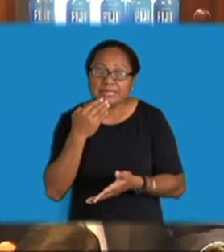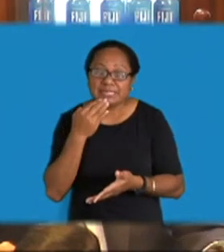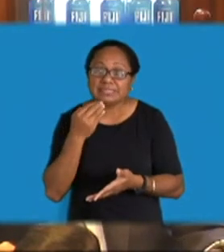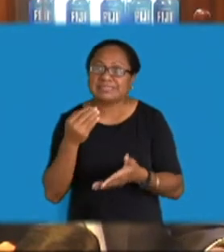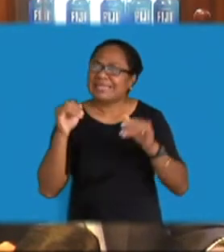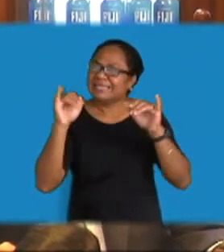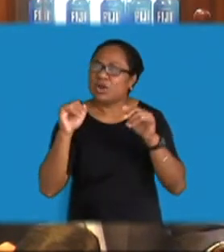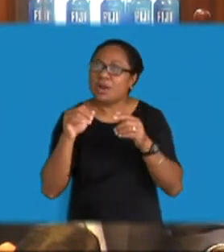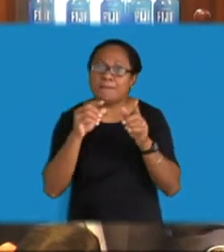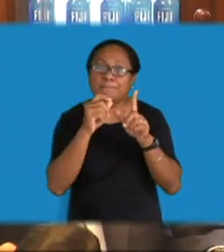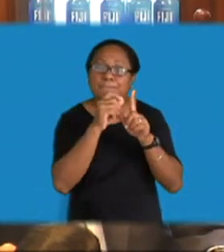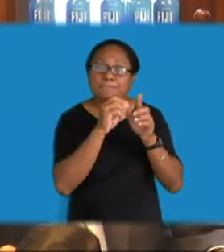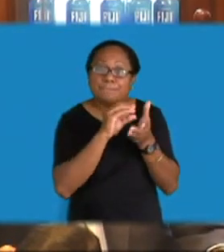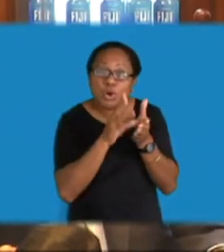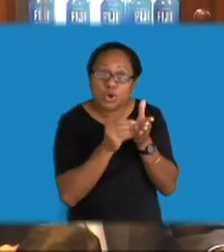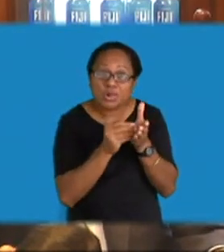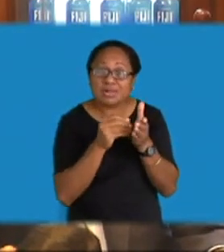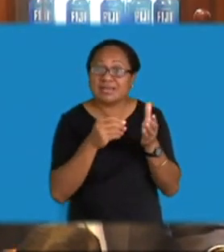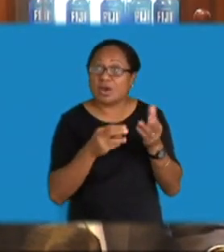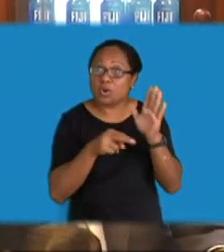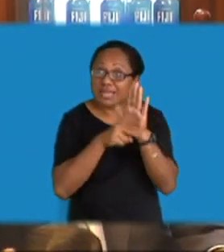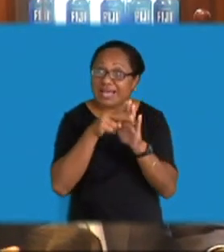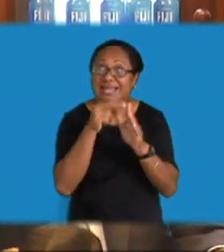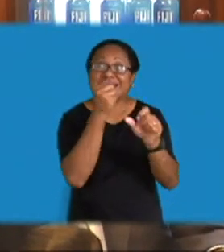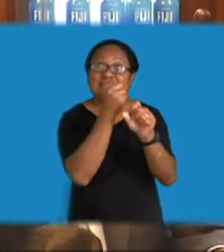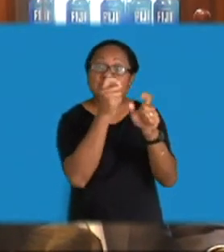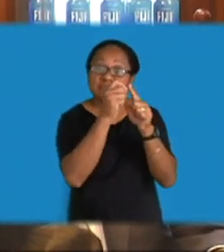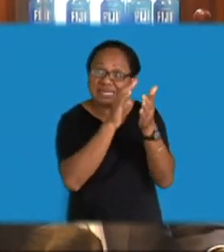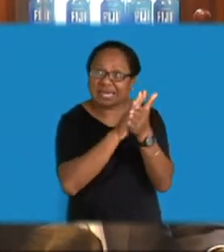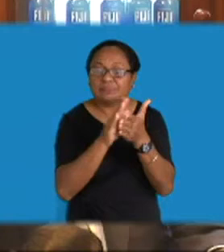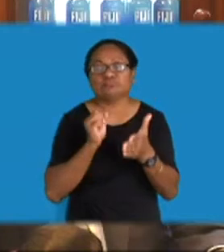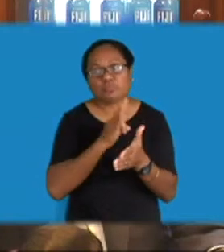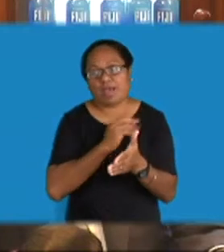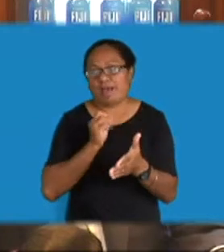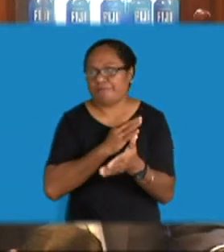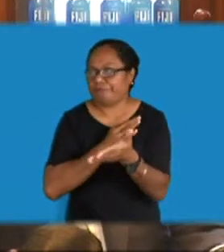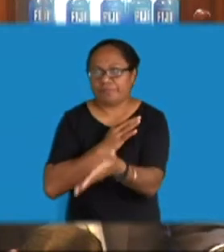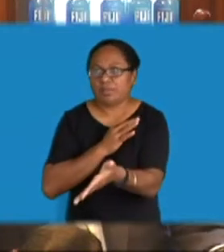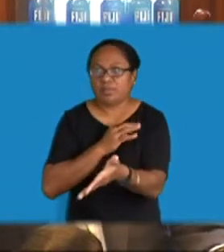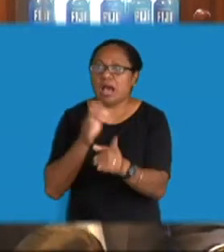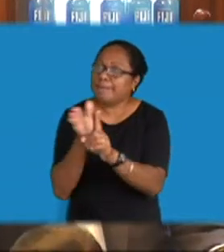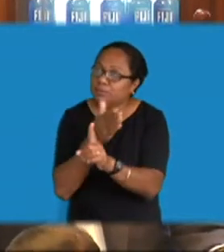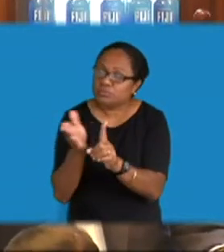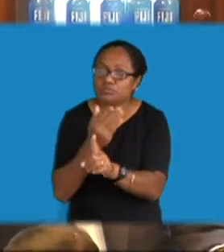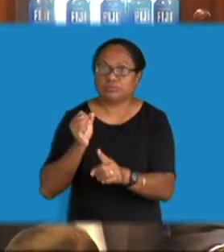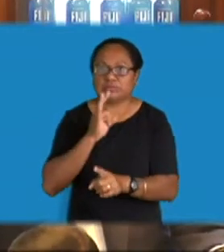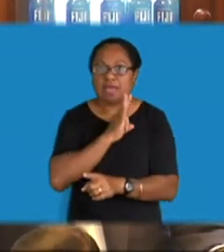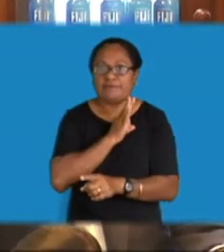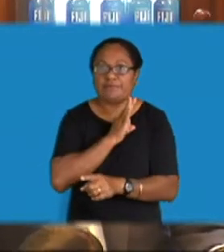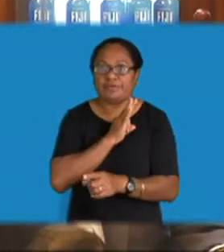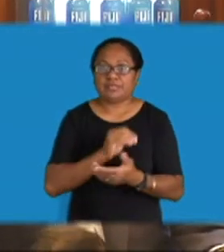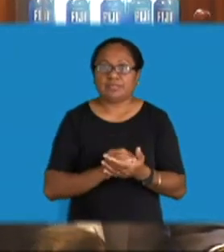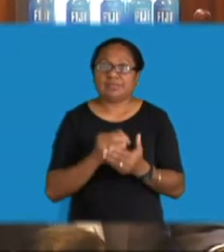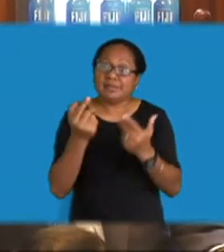Pearl Resort, the recent GPH, are some of the examples of hotels suggested to be mistreating staffs, and there may be